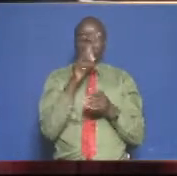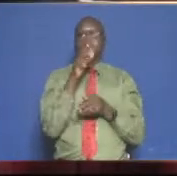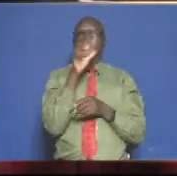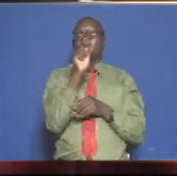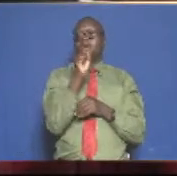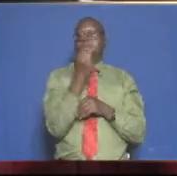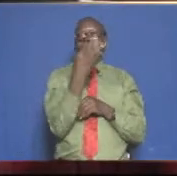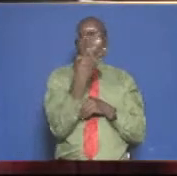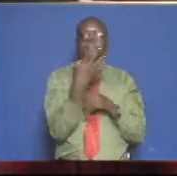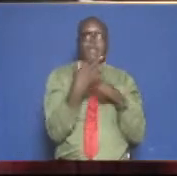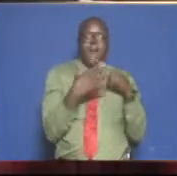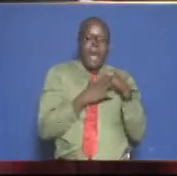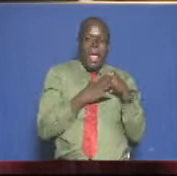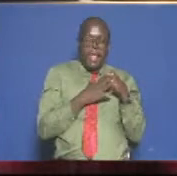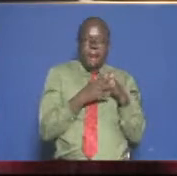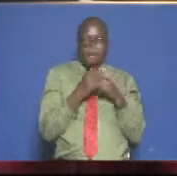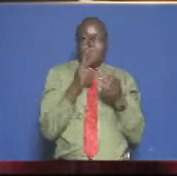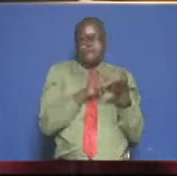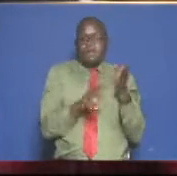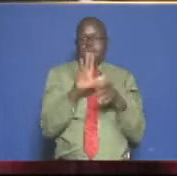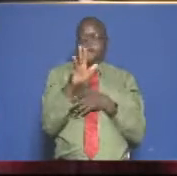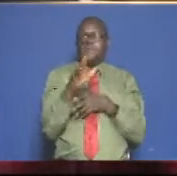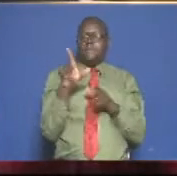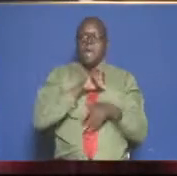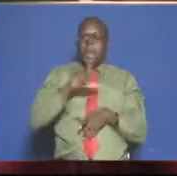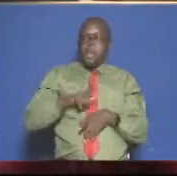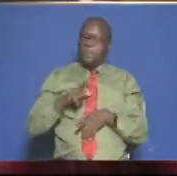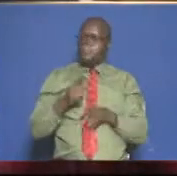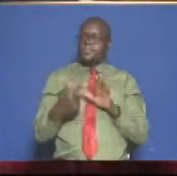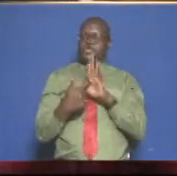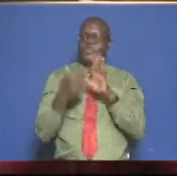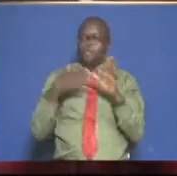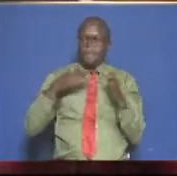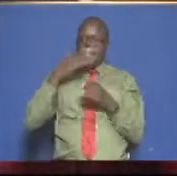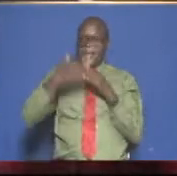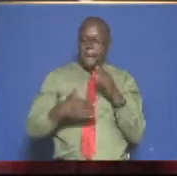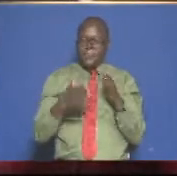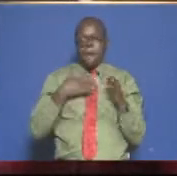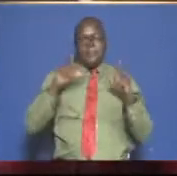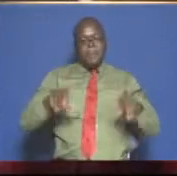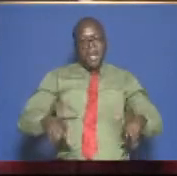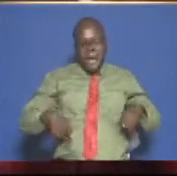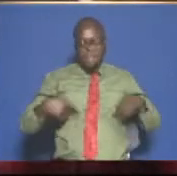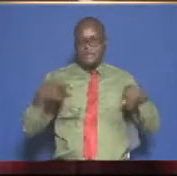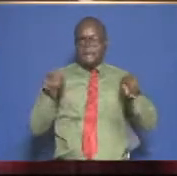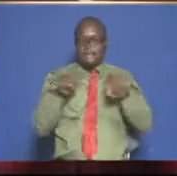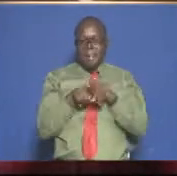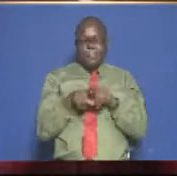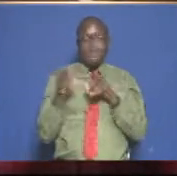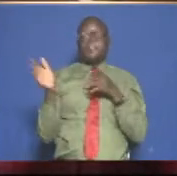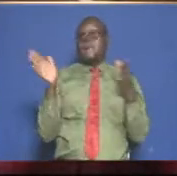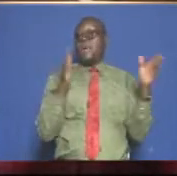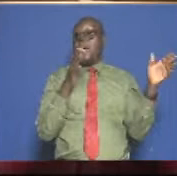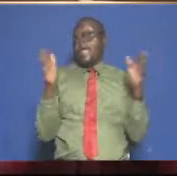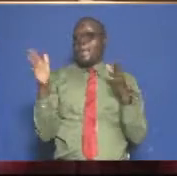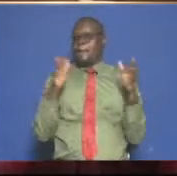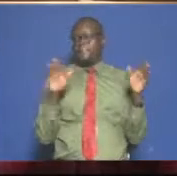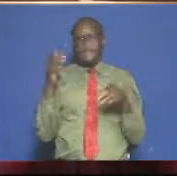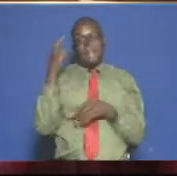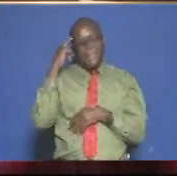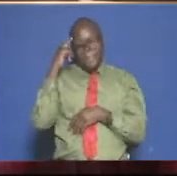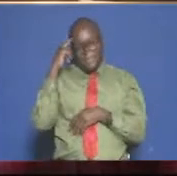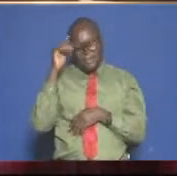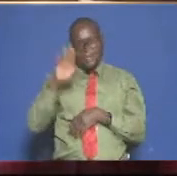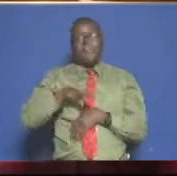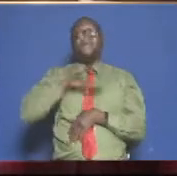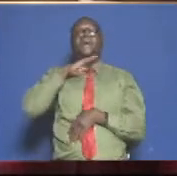end. Lord, teach me that my life is like a phantom, that my life is just like air. I think the